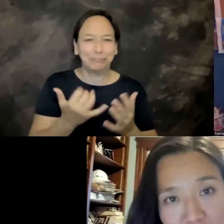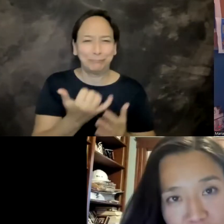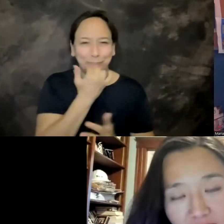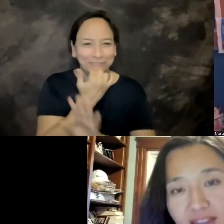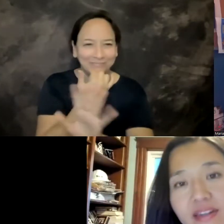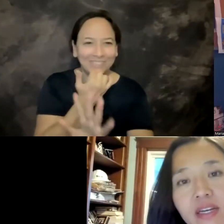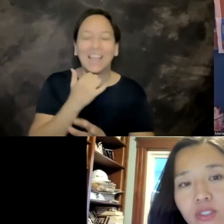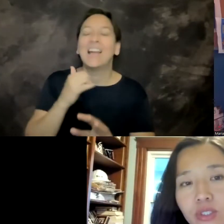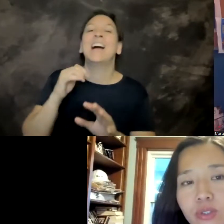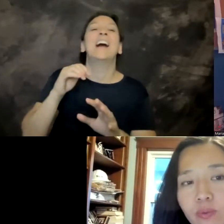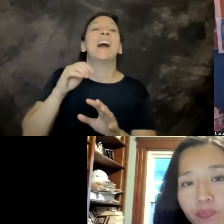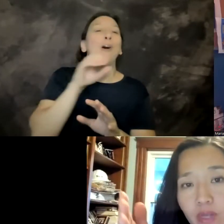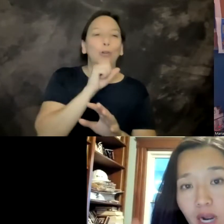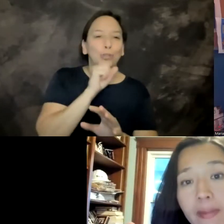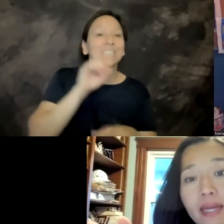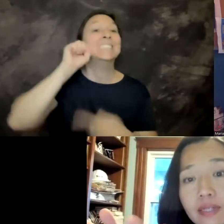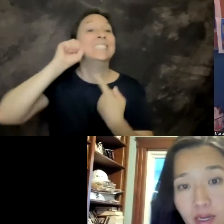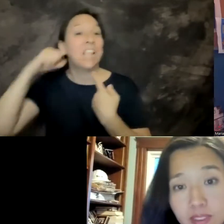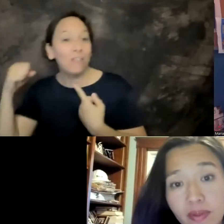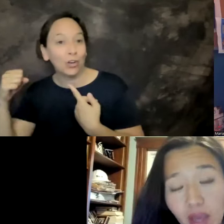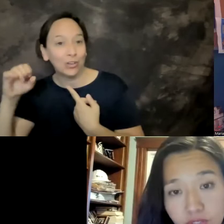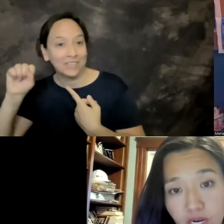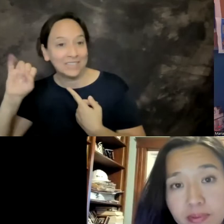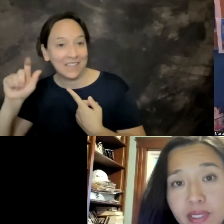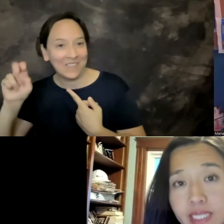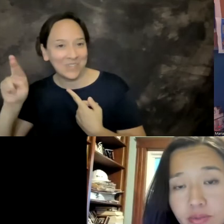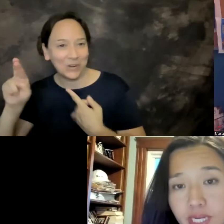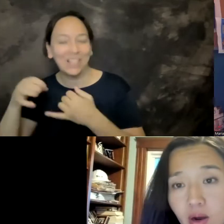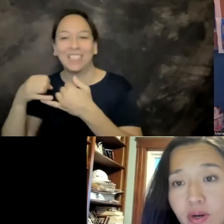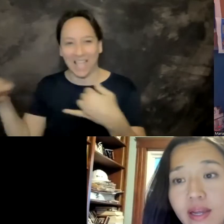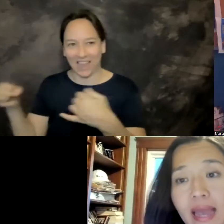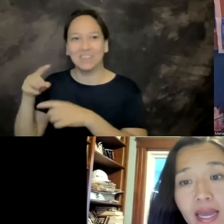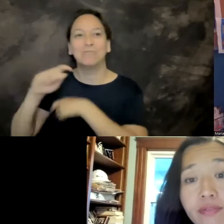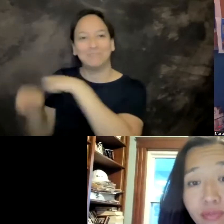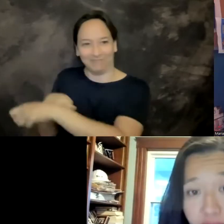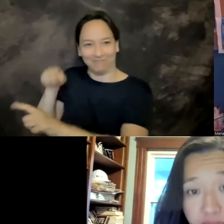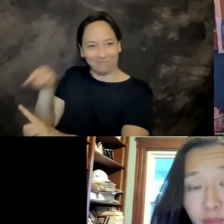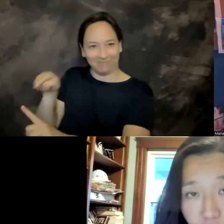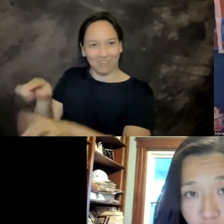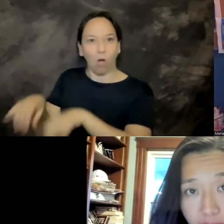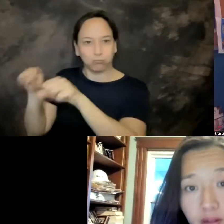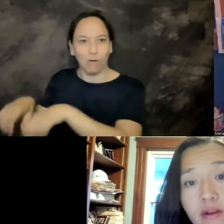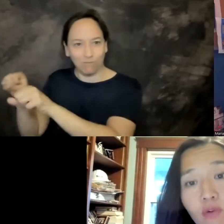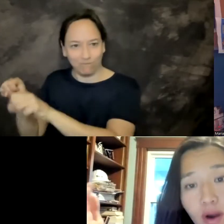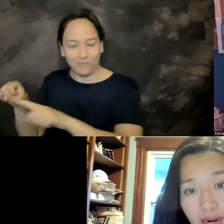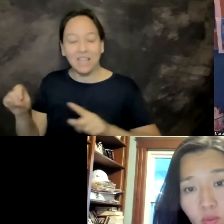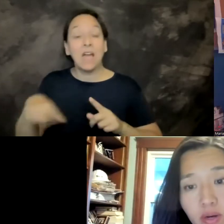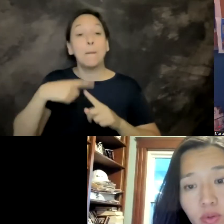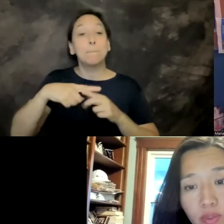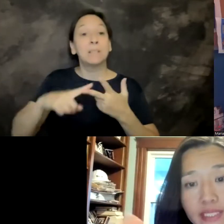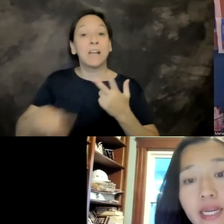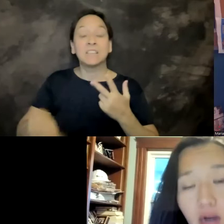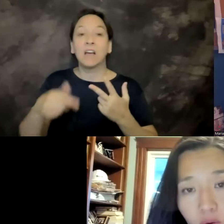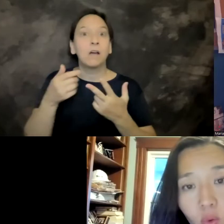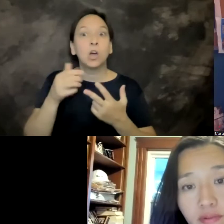on the Silver Line to accommodate some of the other stops that are downtown, and free commuter rail for anyone